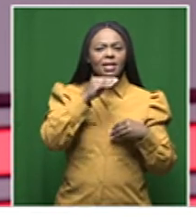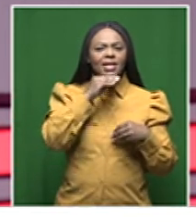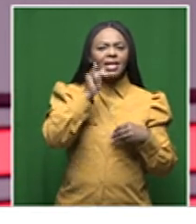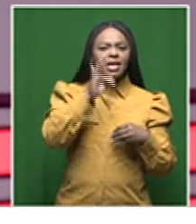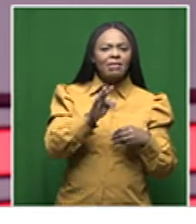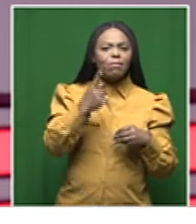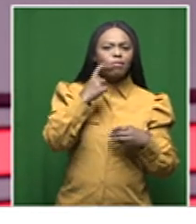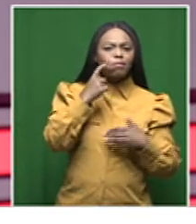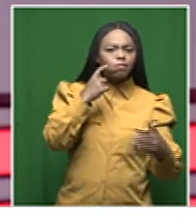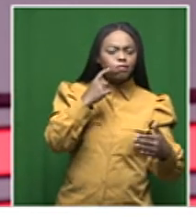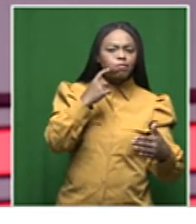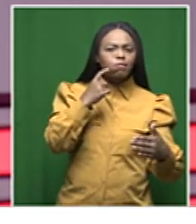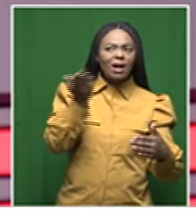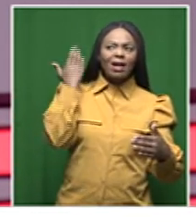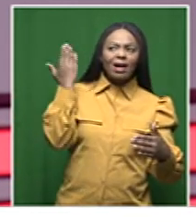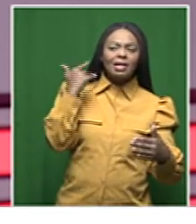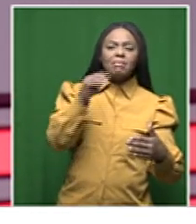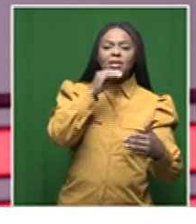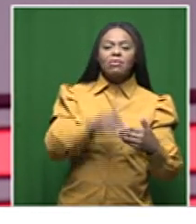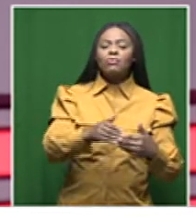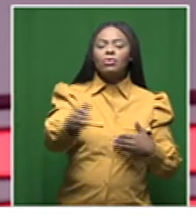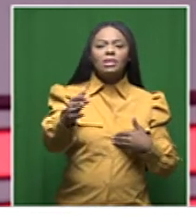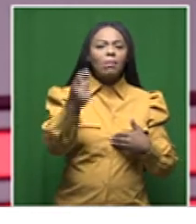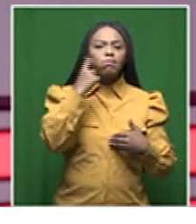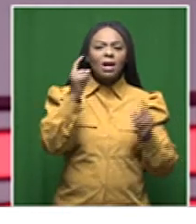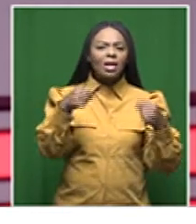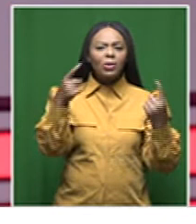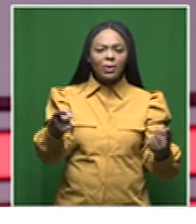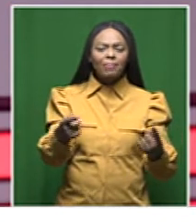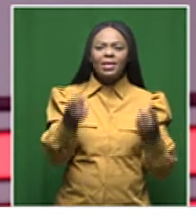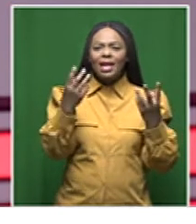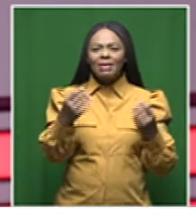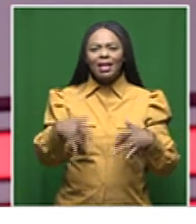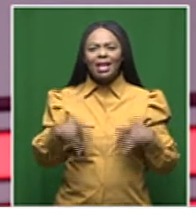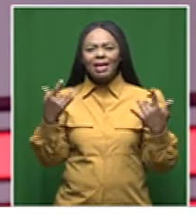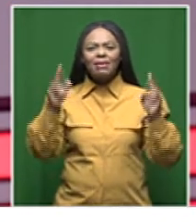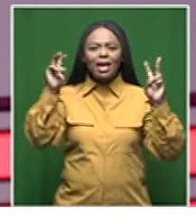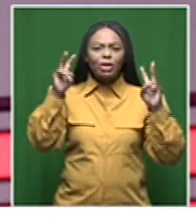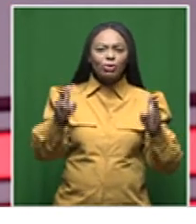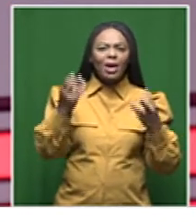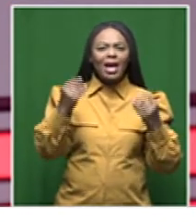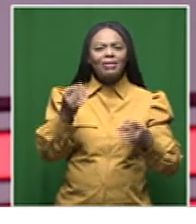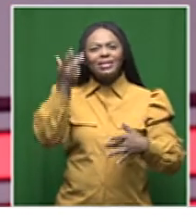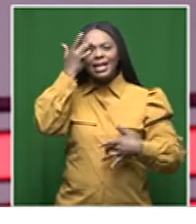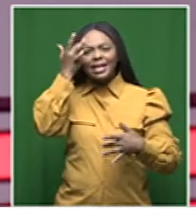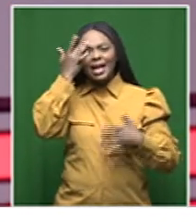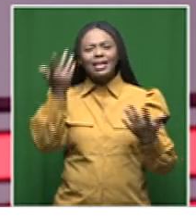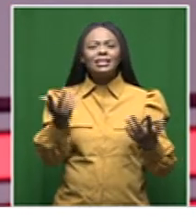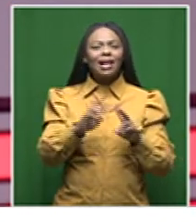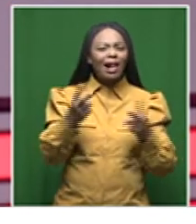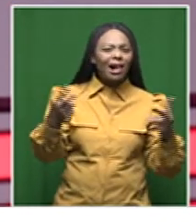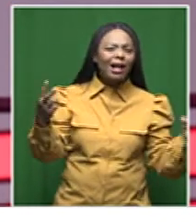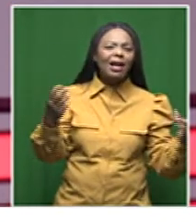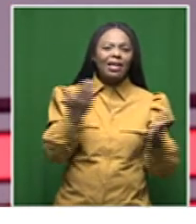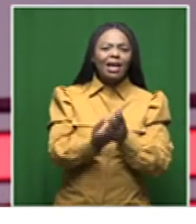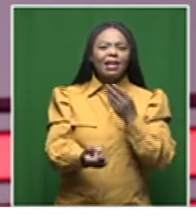fertile in the future. So there are lifestyle, there are events, there are sicknesses that you can pick along the way that